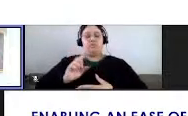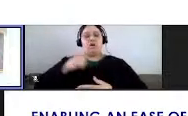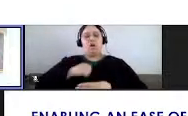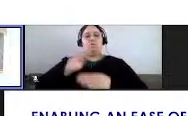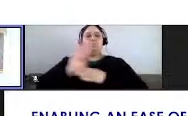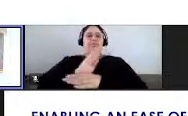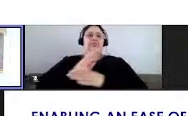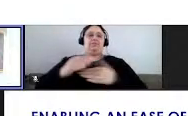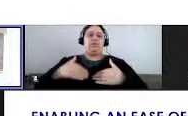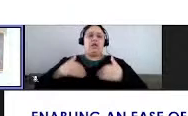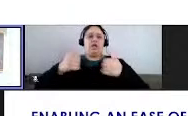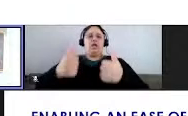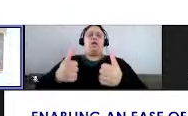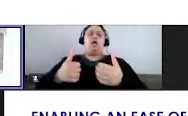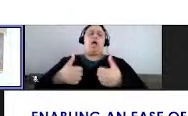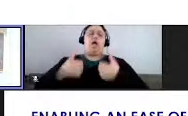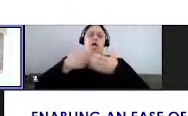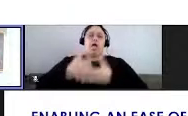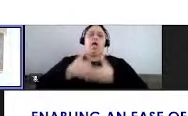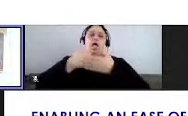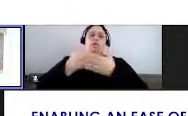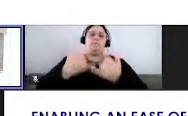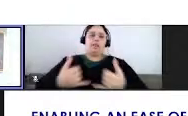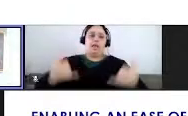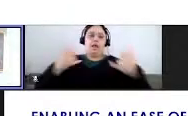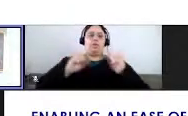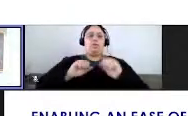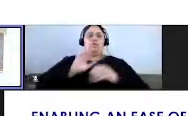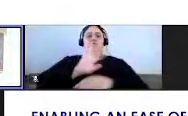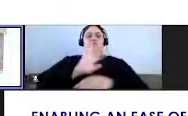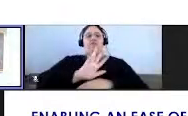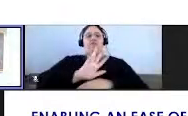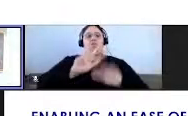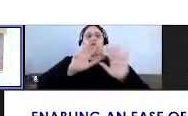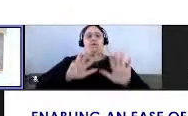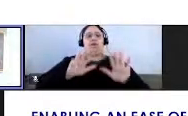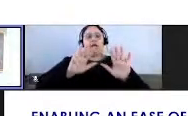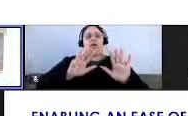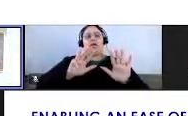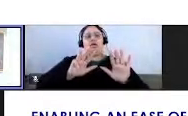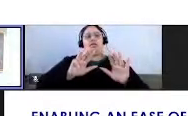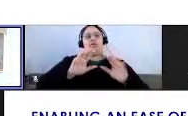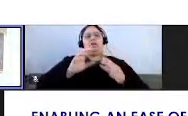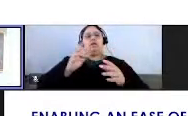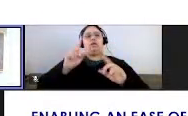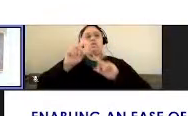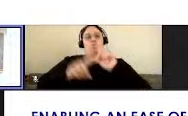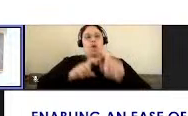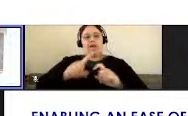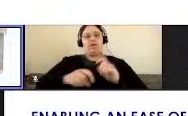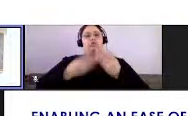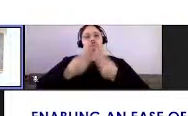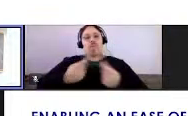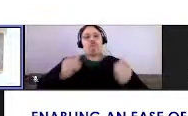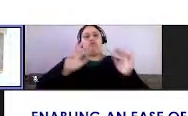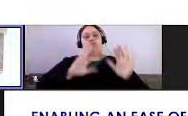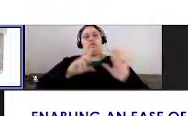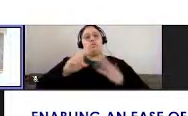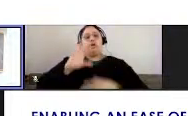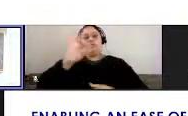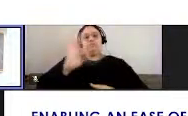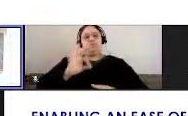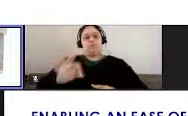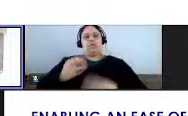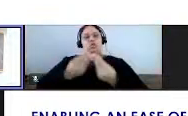business helpline, where 519 inquiries was resolved at a 91% resolution